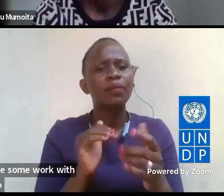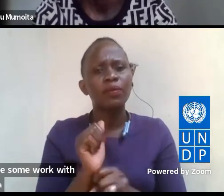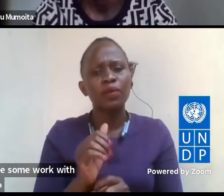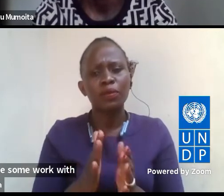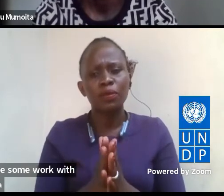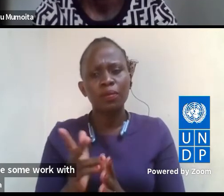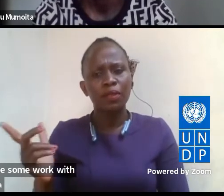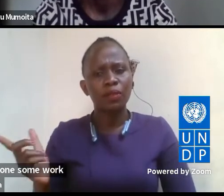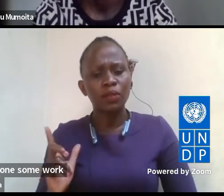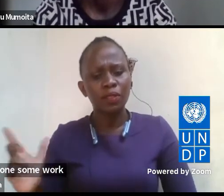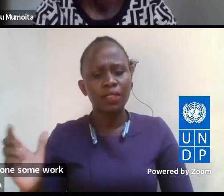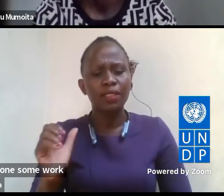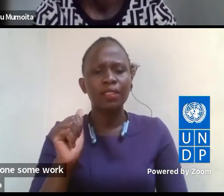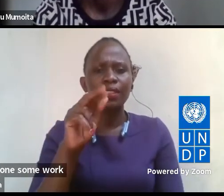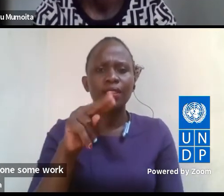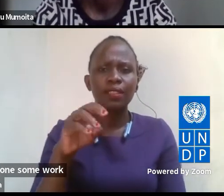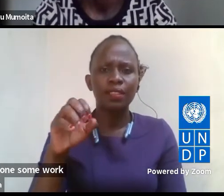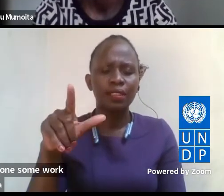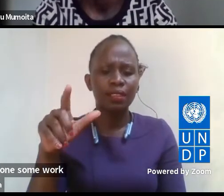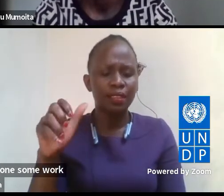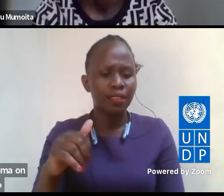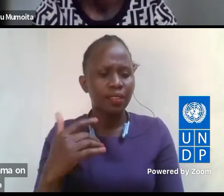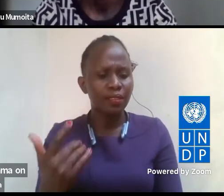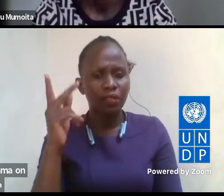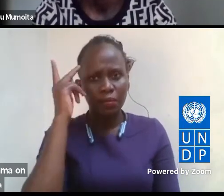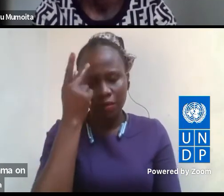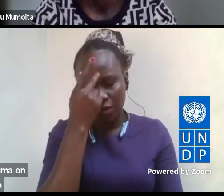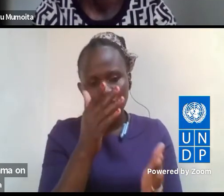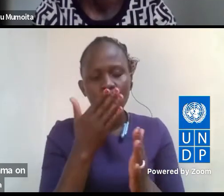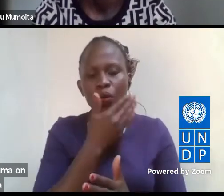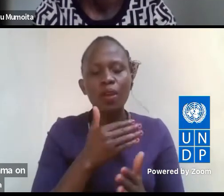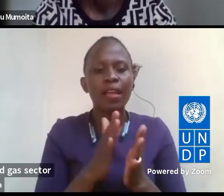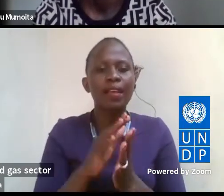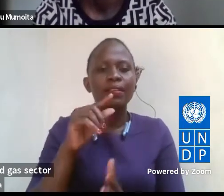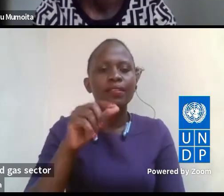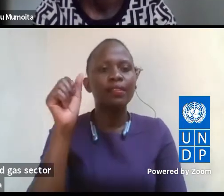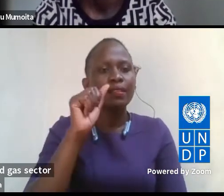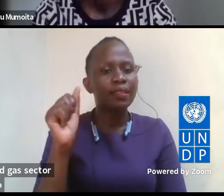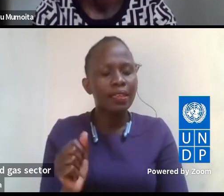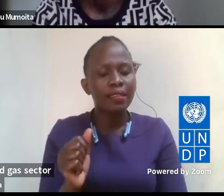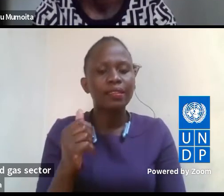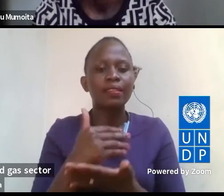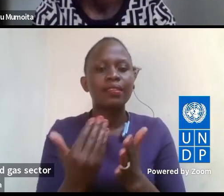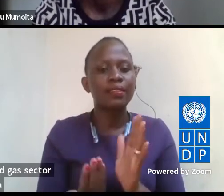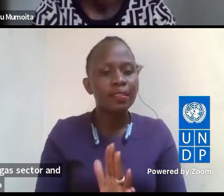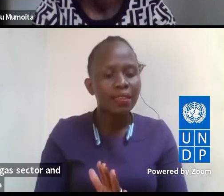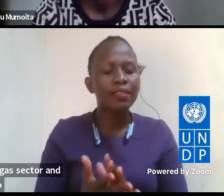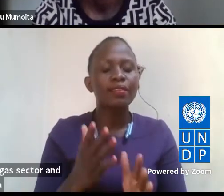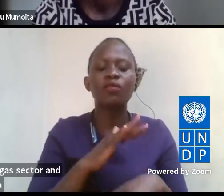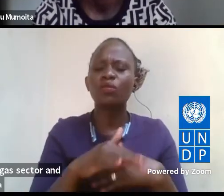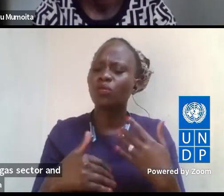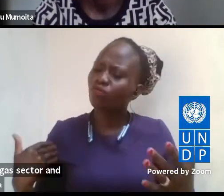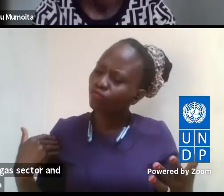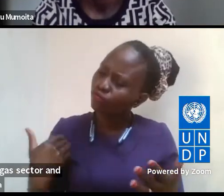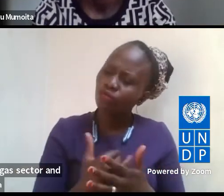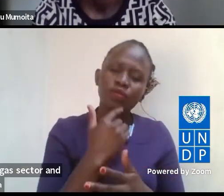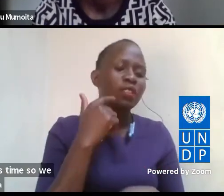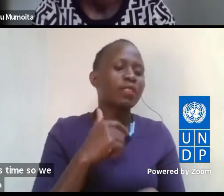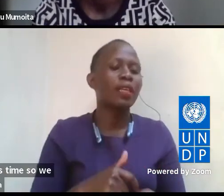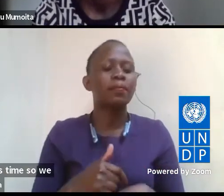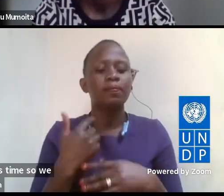Izama on the policies, regulations for the oil and gas sector and local content policies all through this time. So we have been